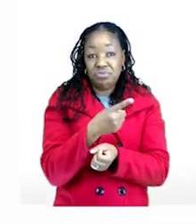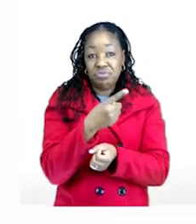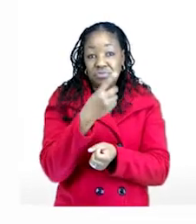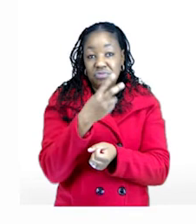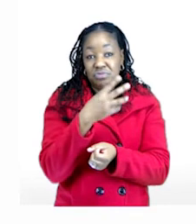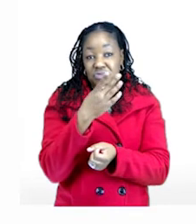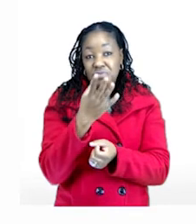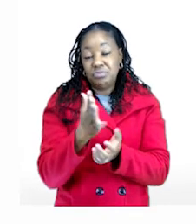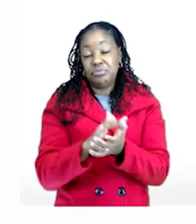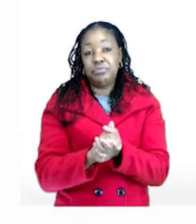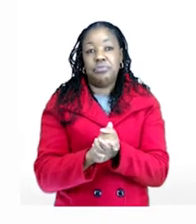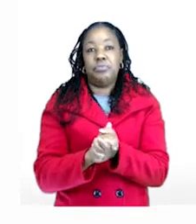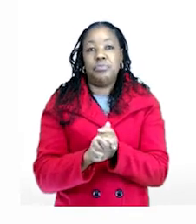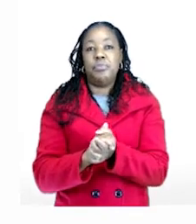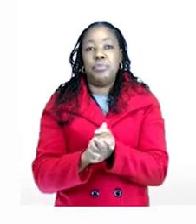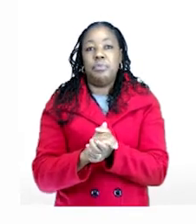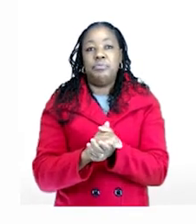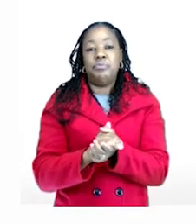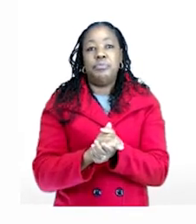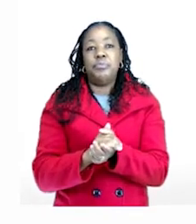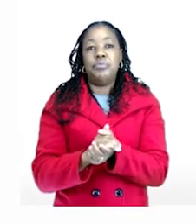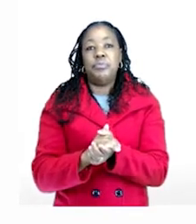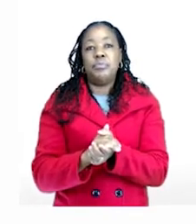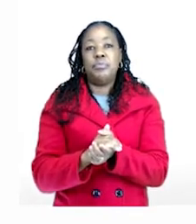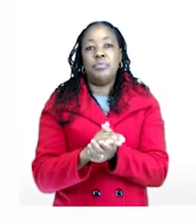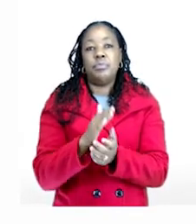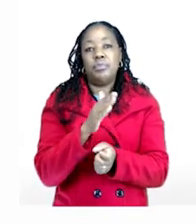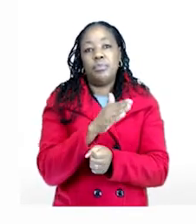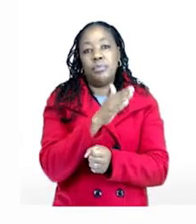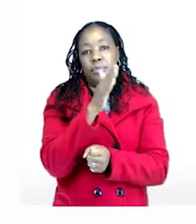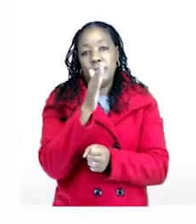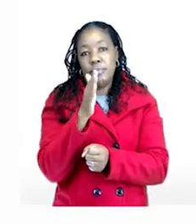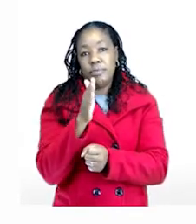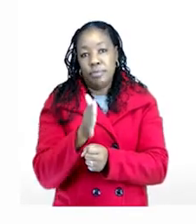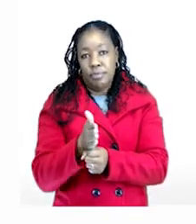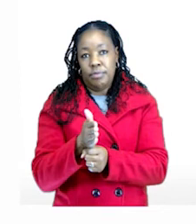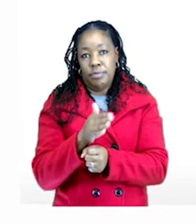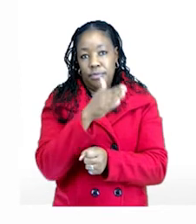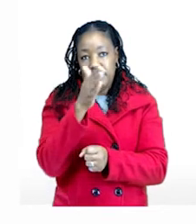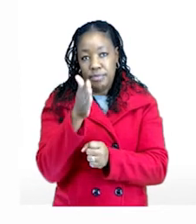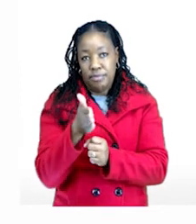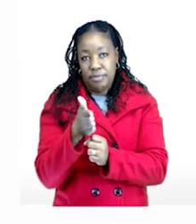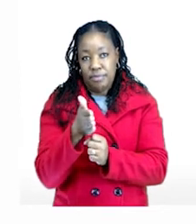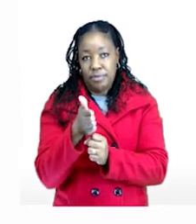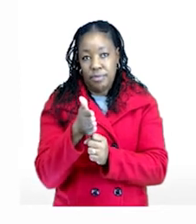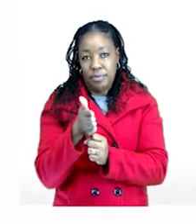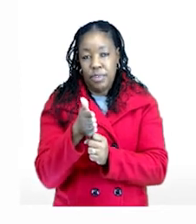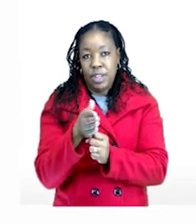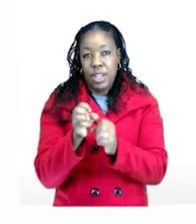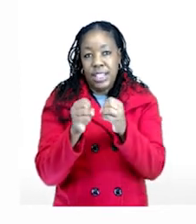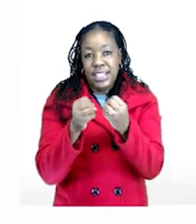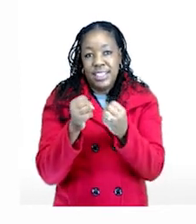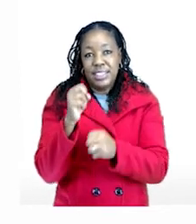you point to the number of stars. Let's look at the one in the middle. How many stars